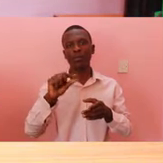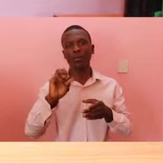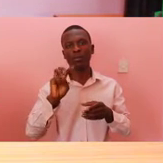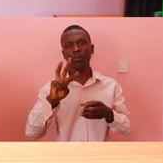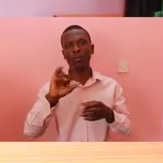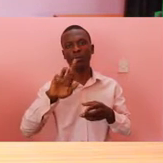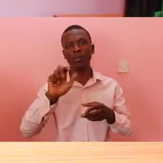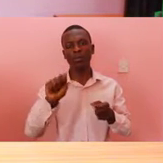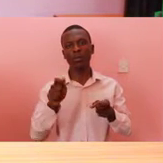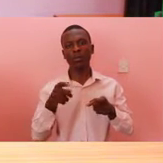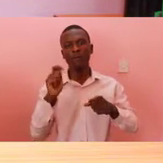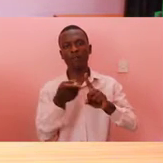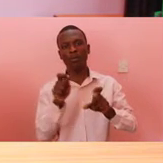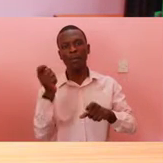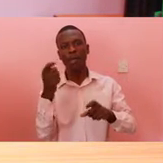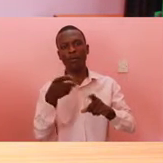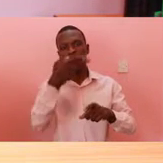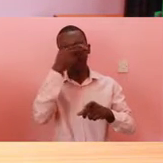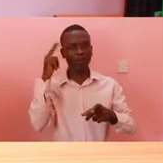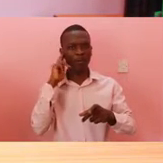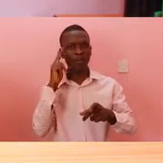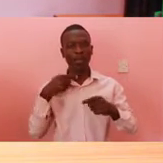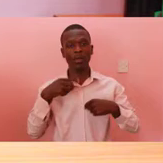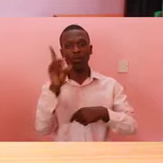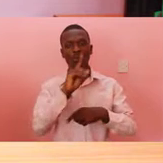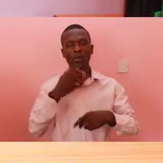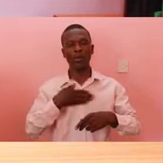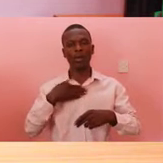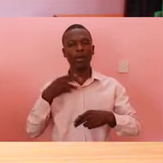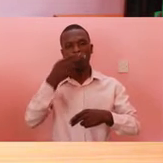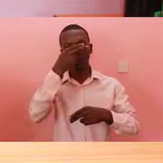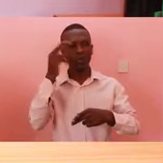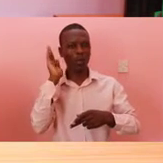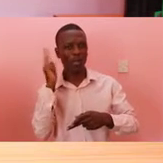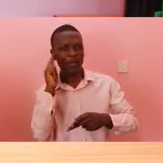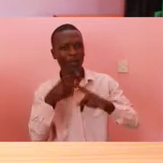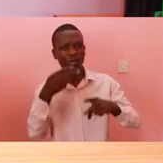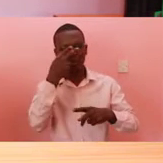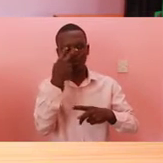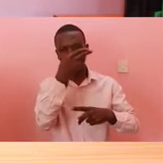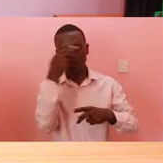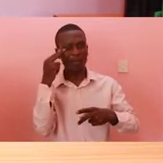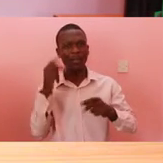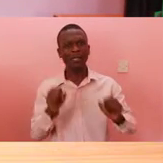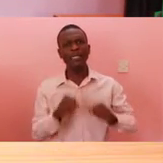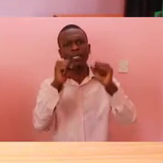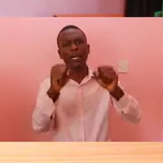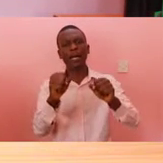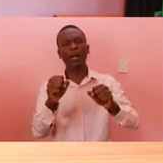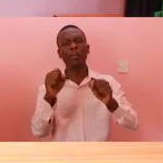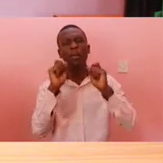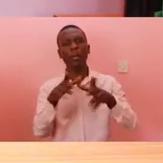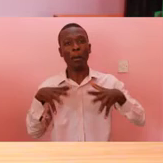Malawi. In the Urumaliwanga, we have a lot of people the Urumaliwanga. We have a lot Urumaliwanga.